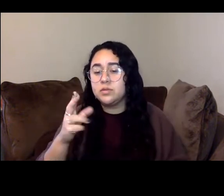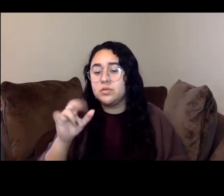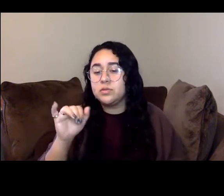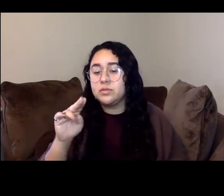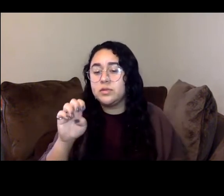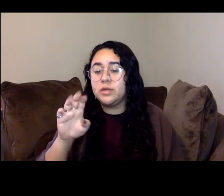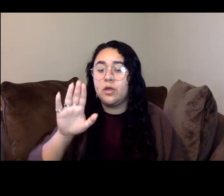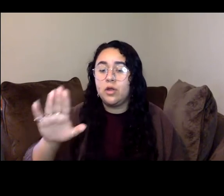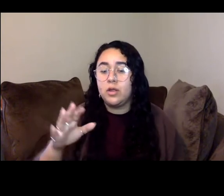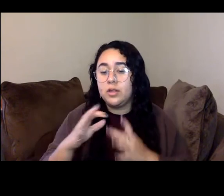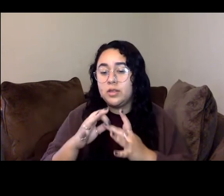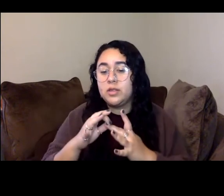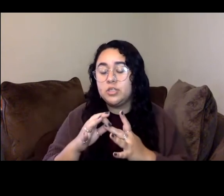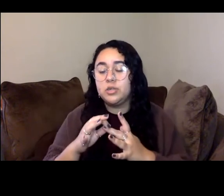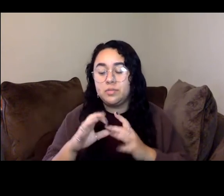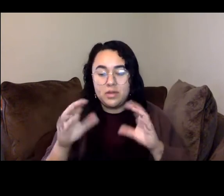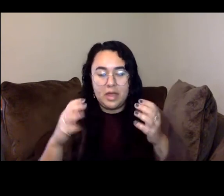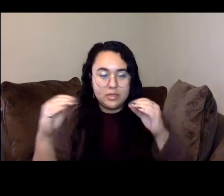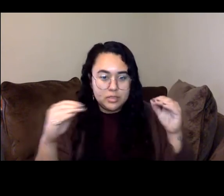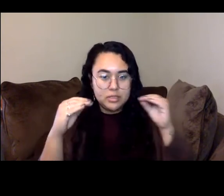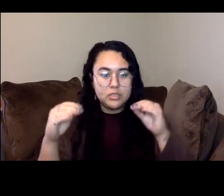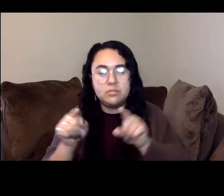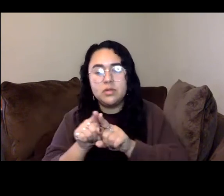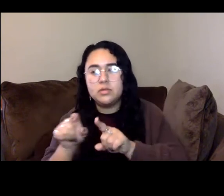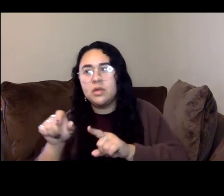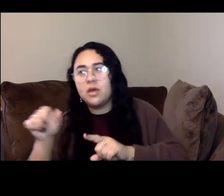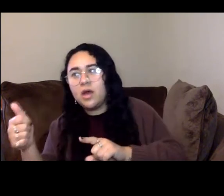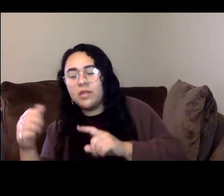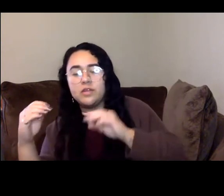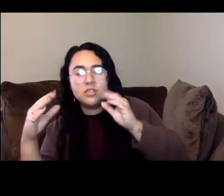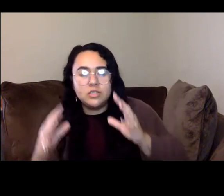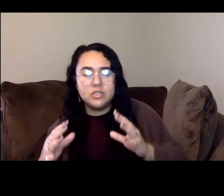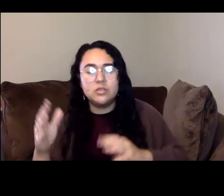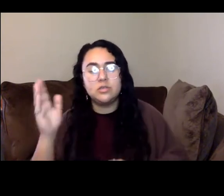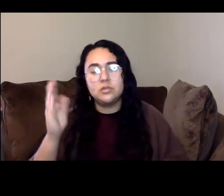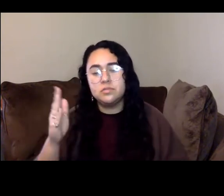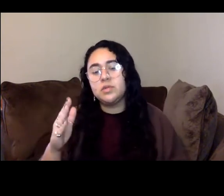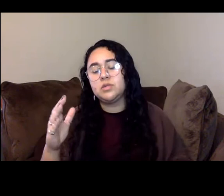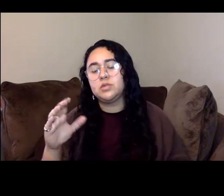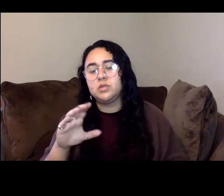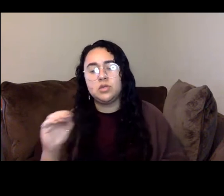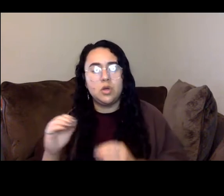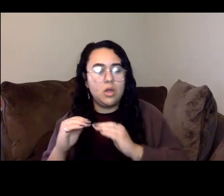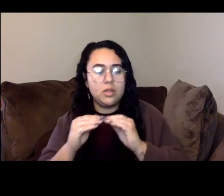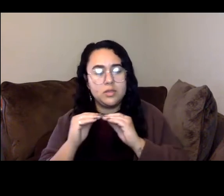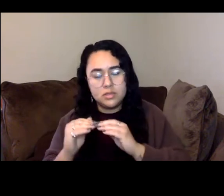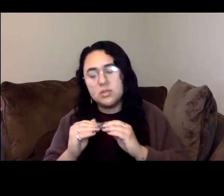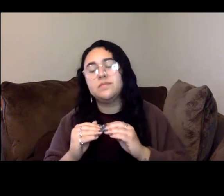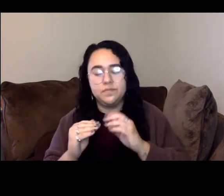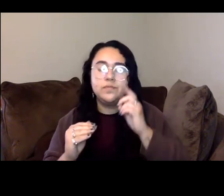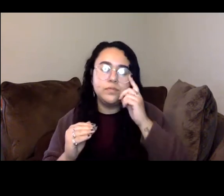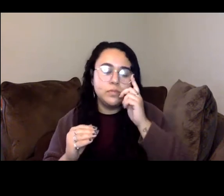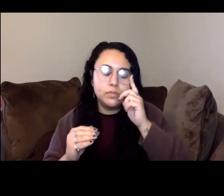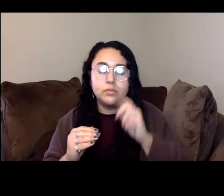but really alongside all of the other teachers and speakers and colleagues who were in this experience together. And I really